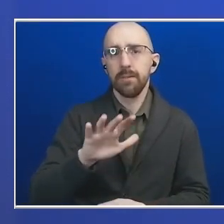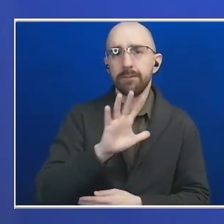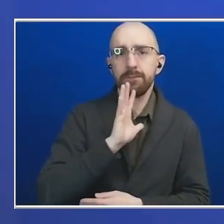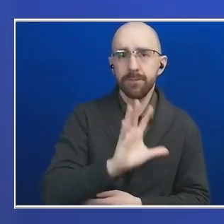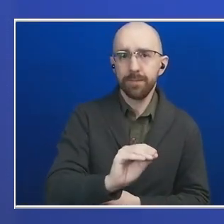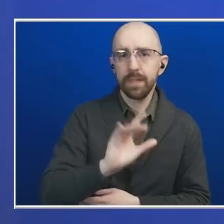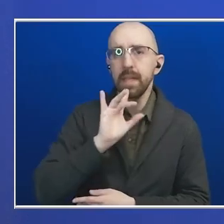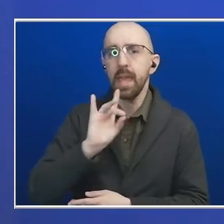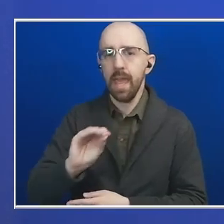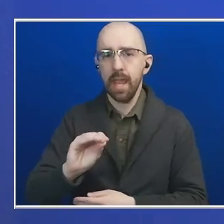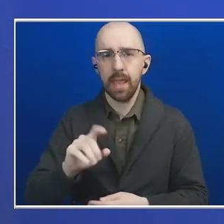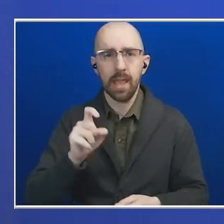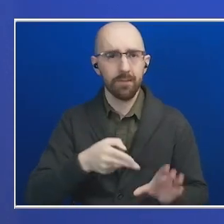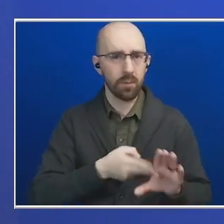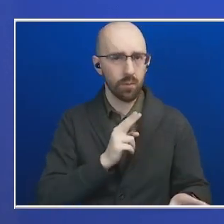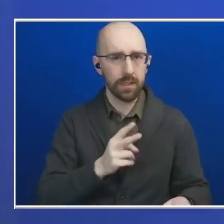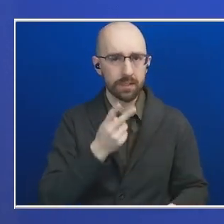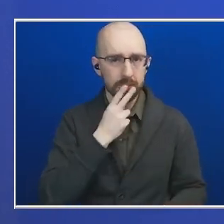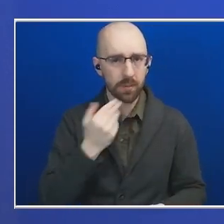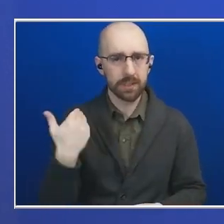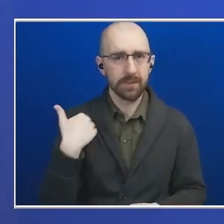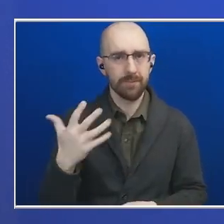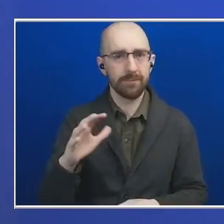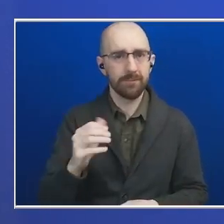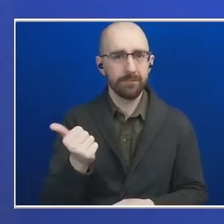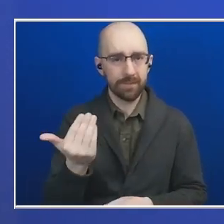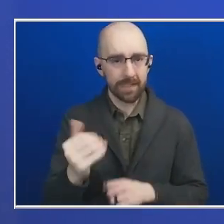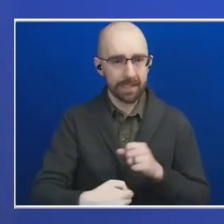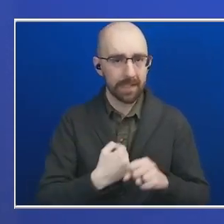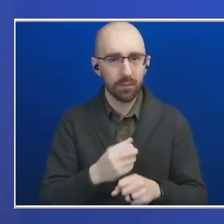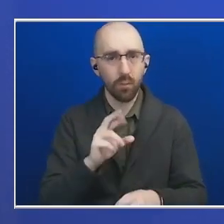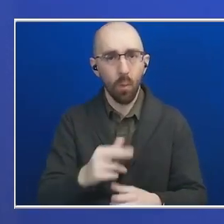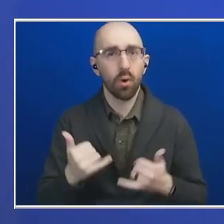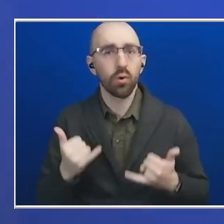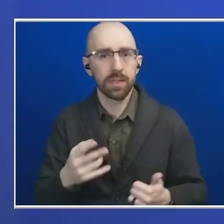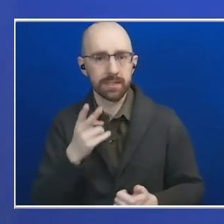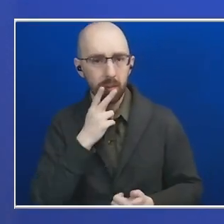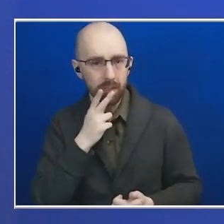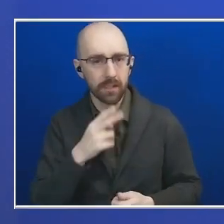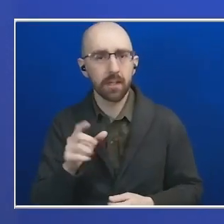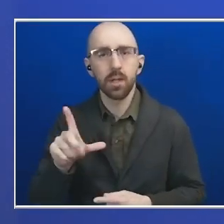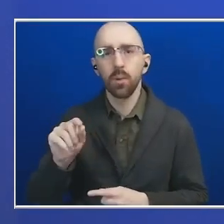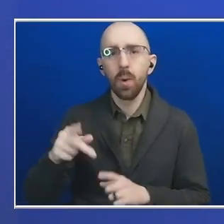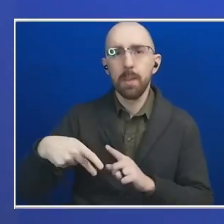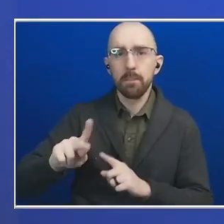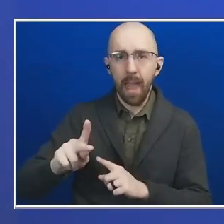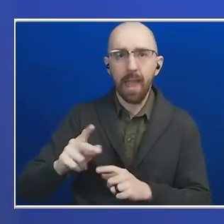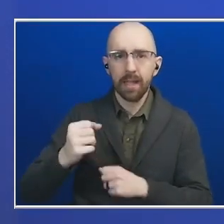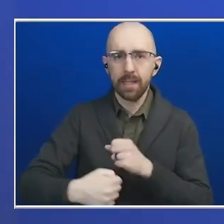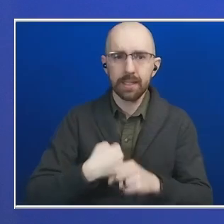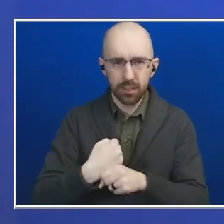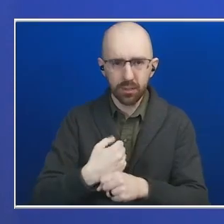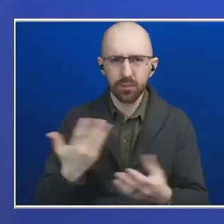in the last 15 years or currently smoking, and approximately a 20-pack year history. So what's a pack year? If you smoked